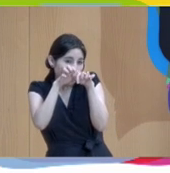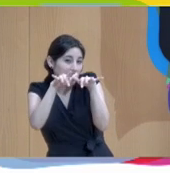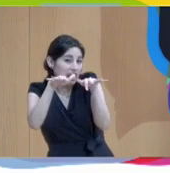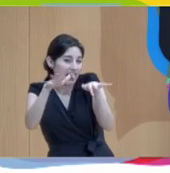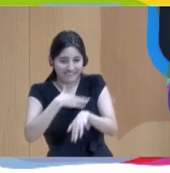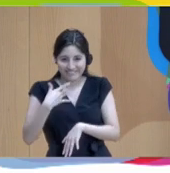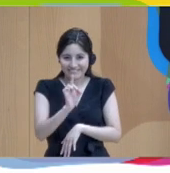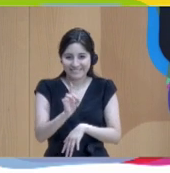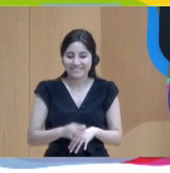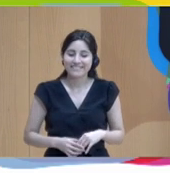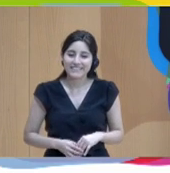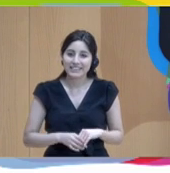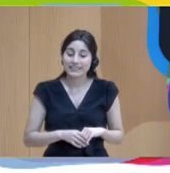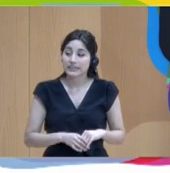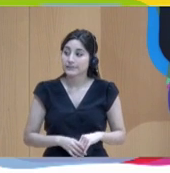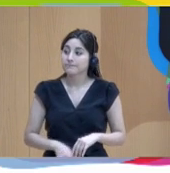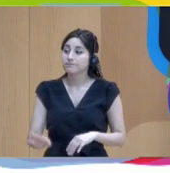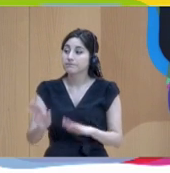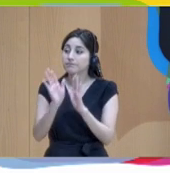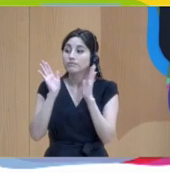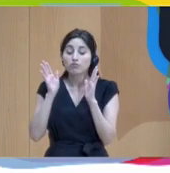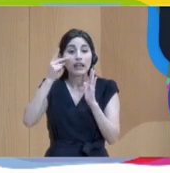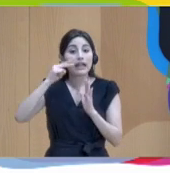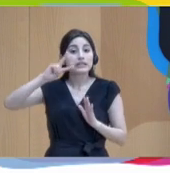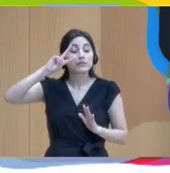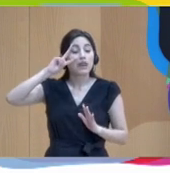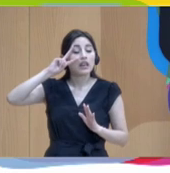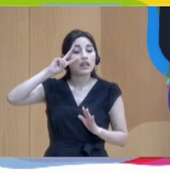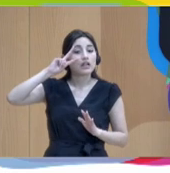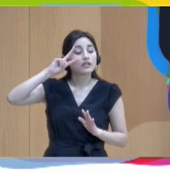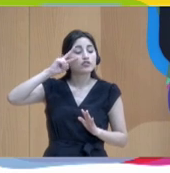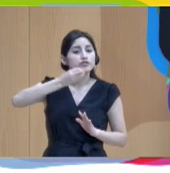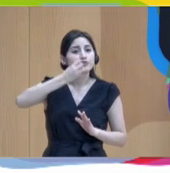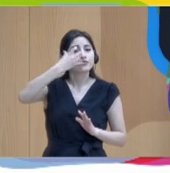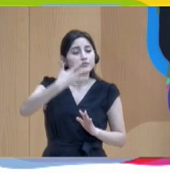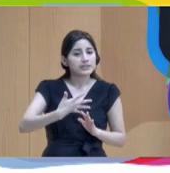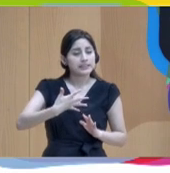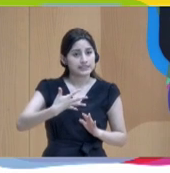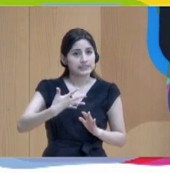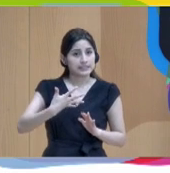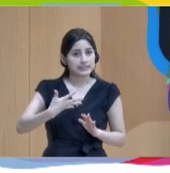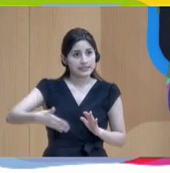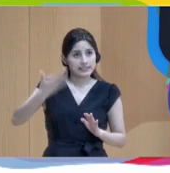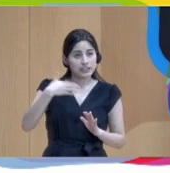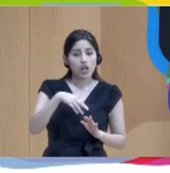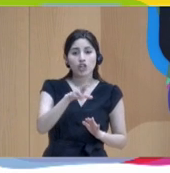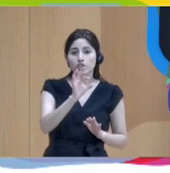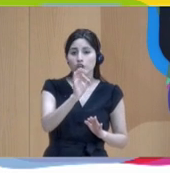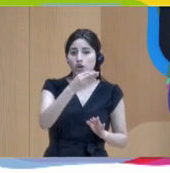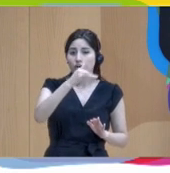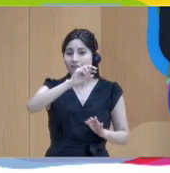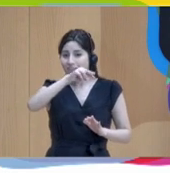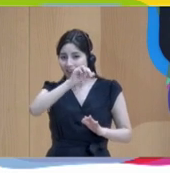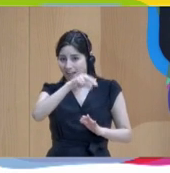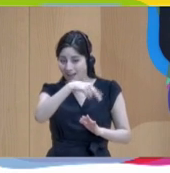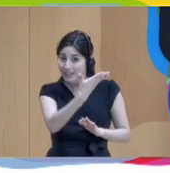of the good experiences we had in Finland when we were working with Rovaniemen and so on quite some time ago was that the management